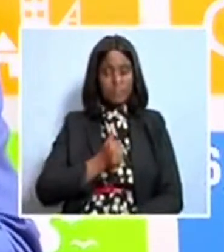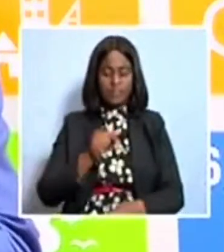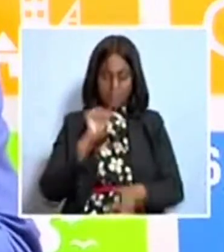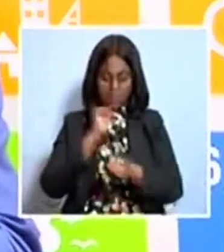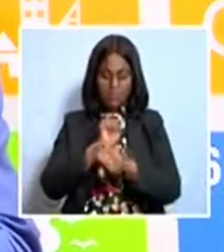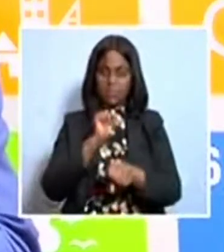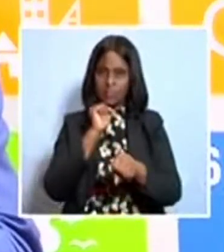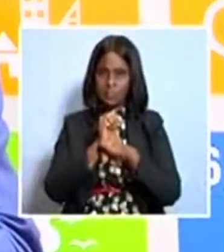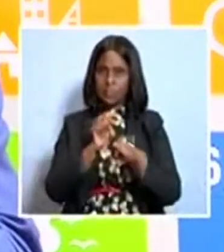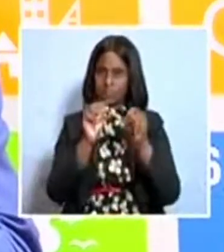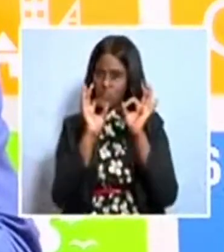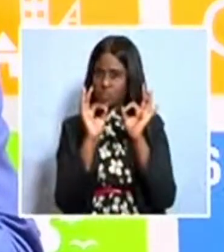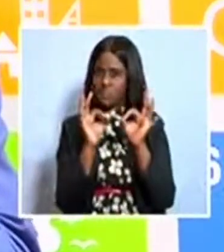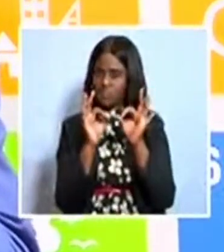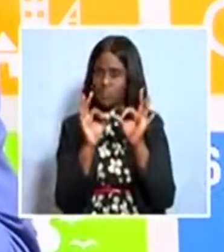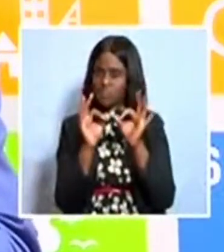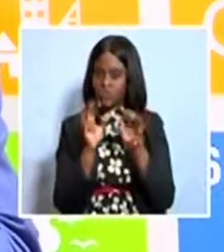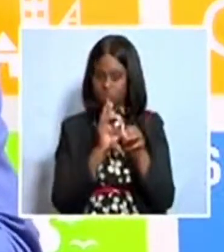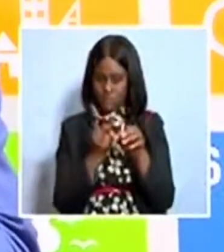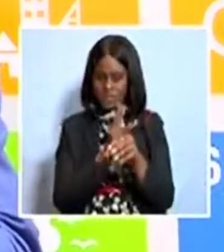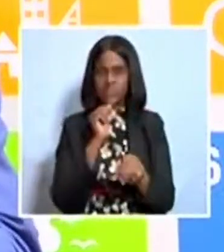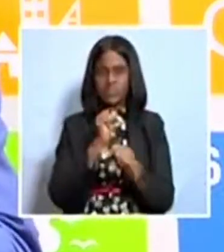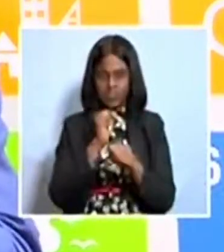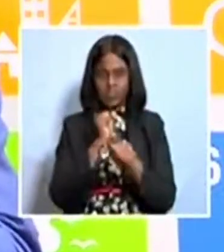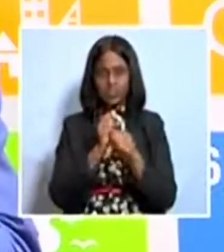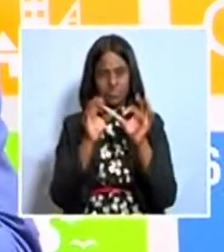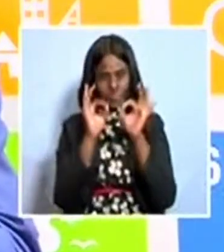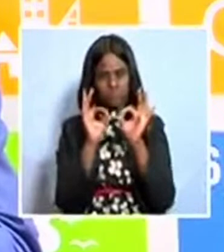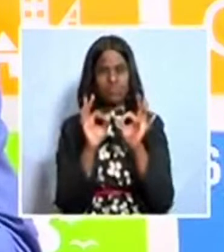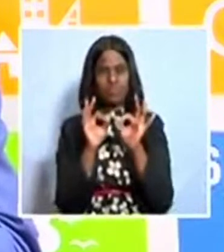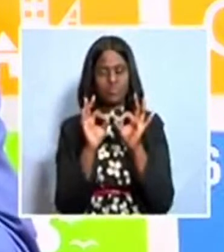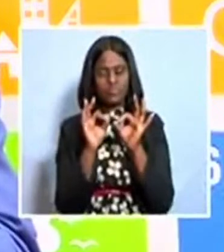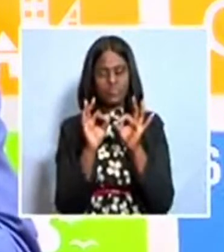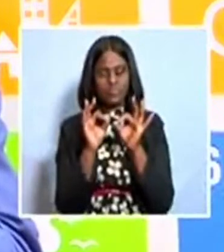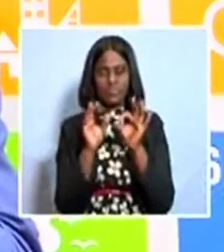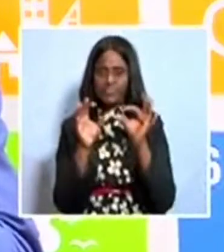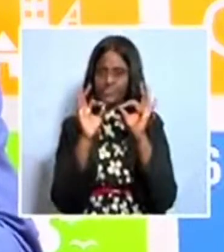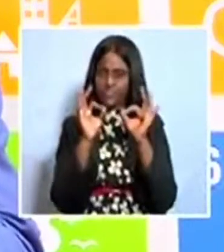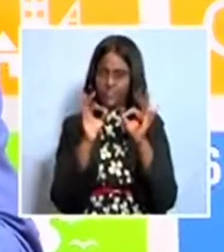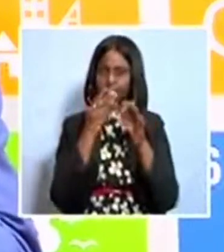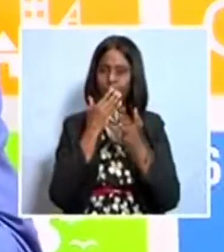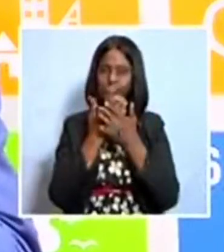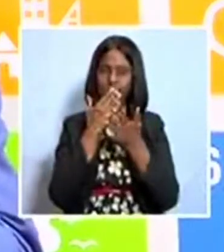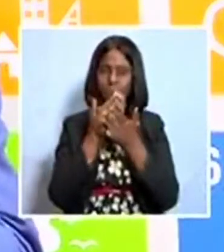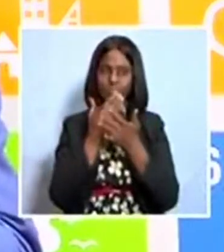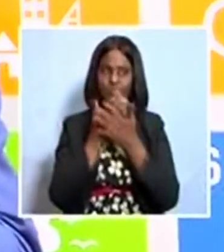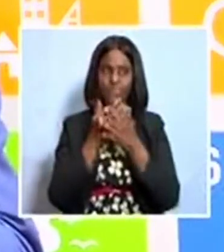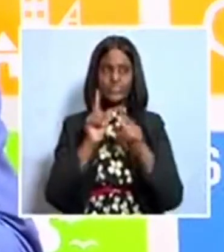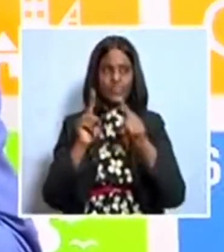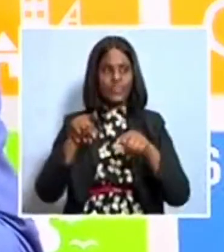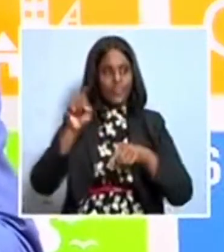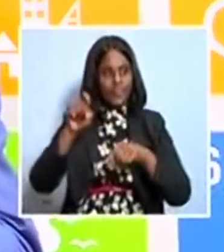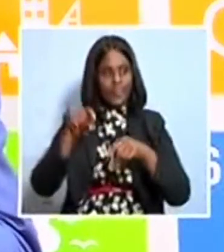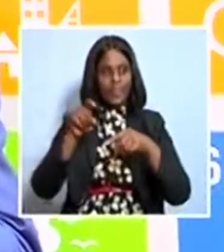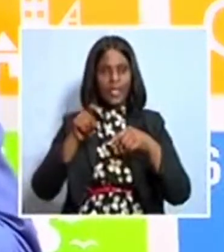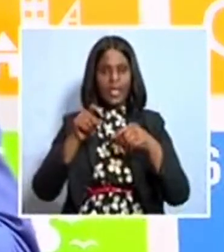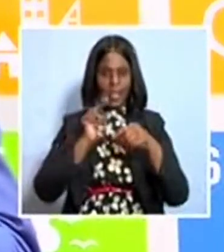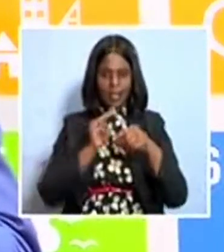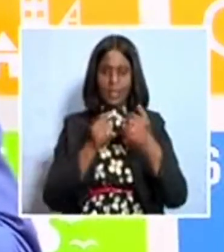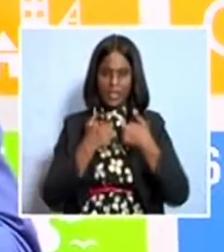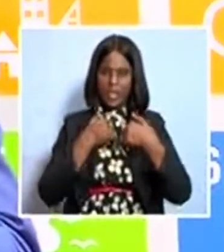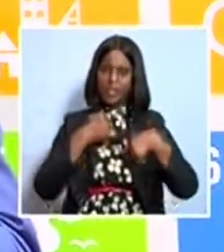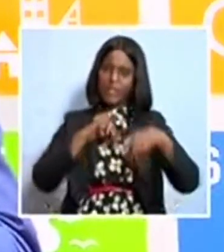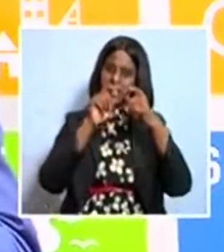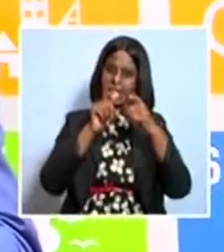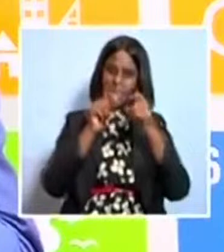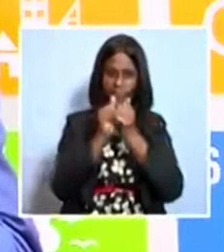faring, we are fair, pretty well. But there are a lot of challenges and nitty-gritties in